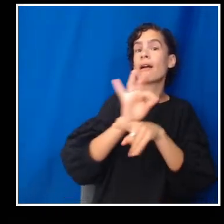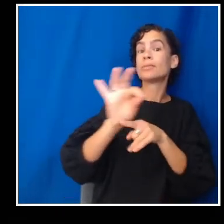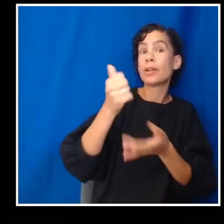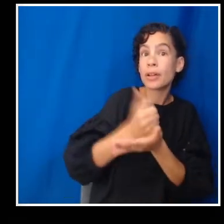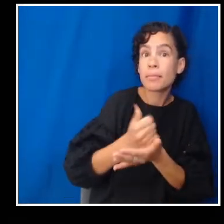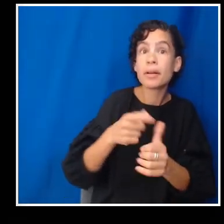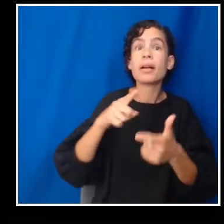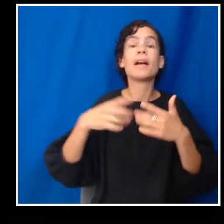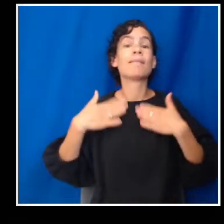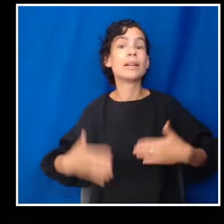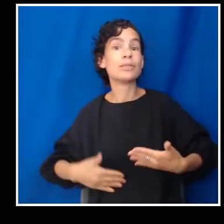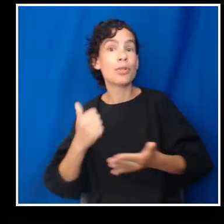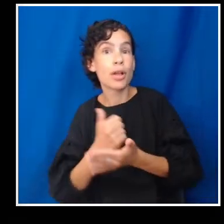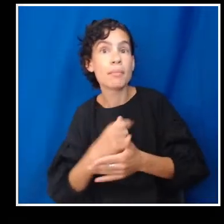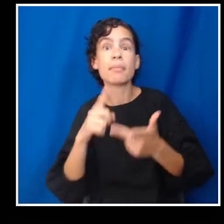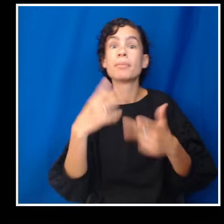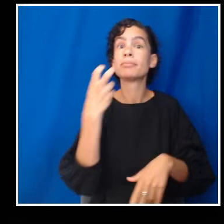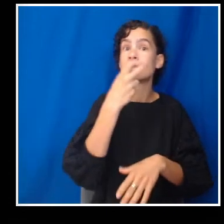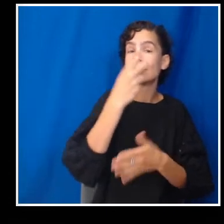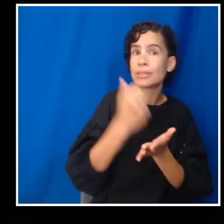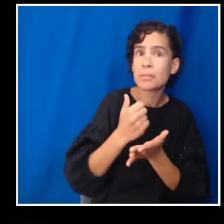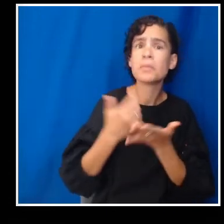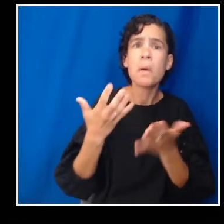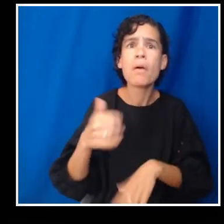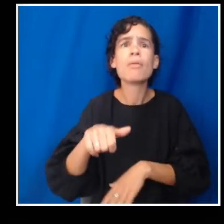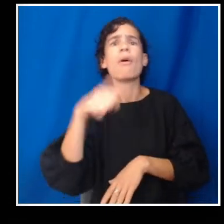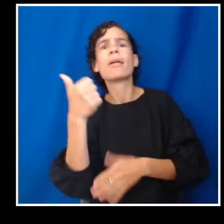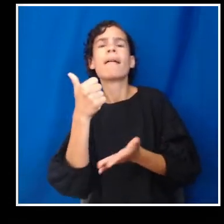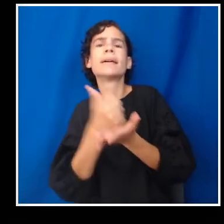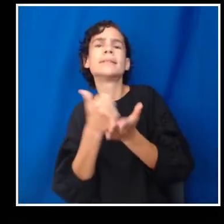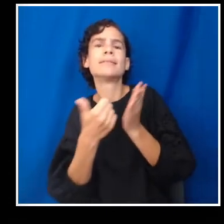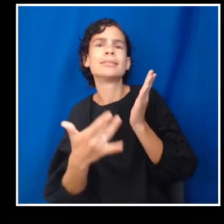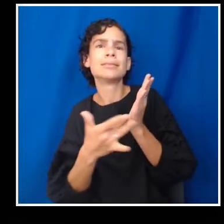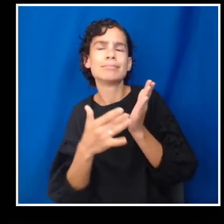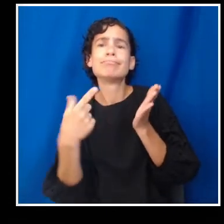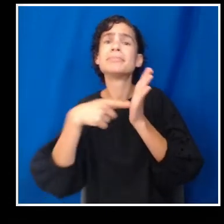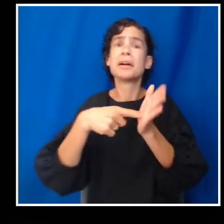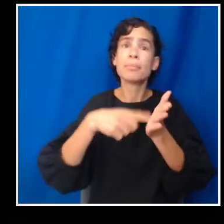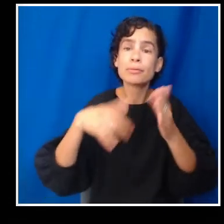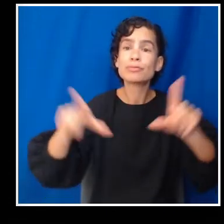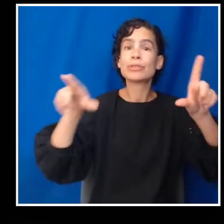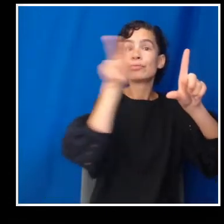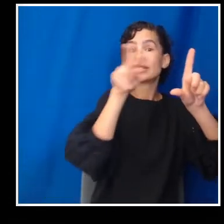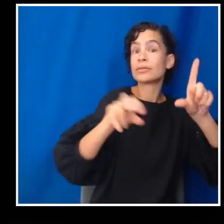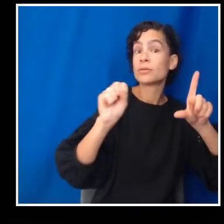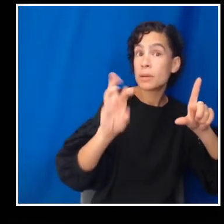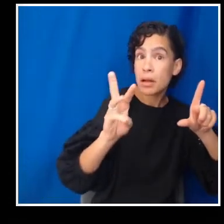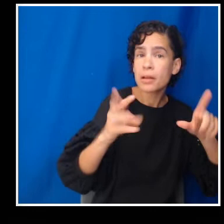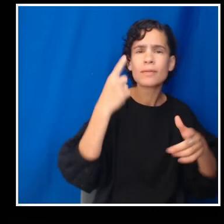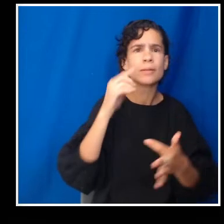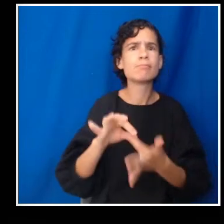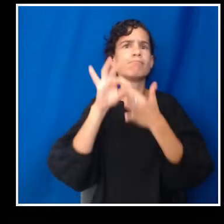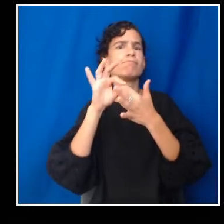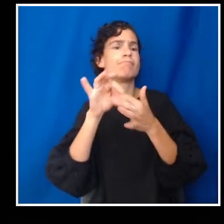need occupational therapy, physical therapy, speech therapy, or assistive technology like screen reading software or